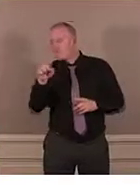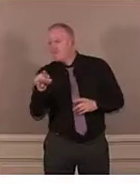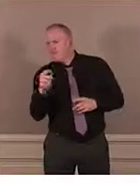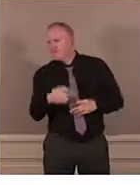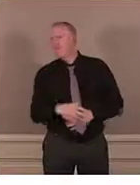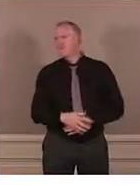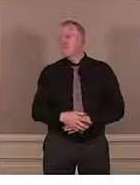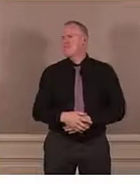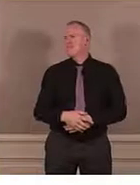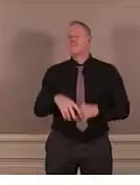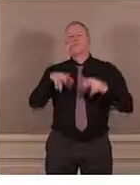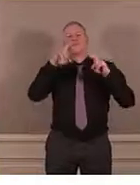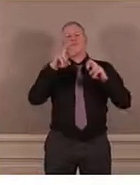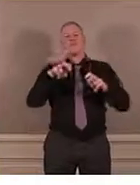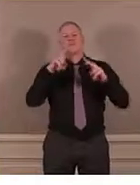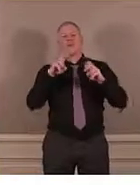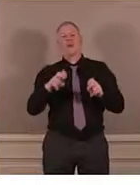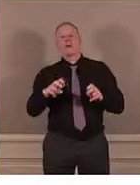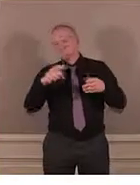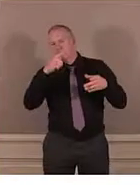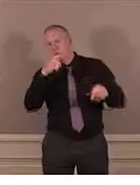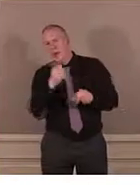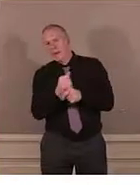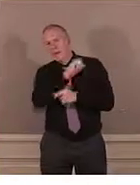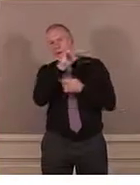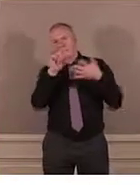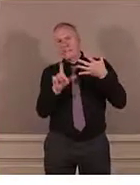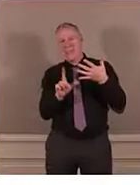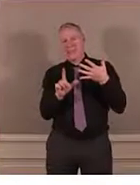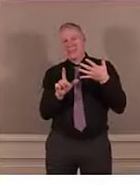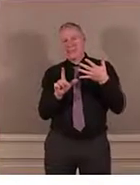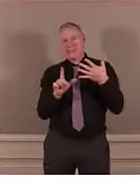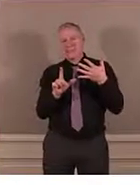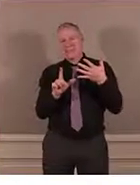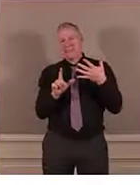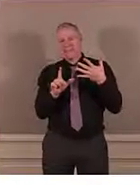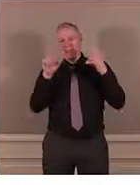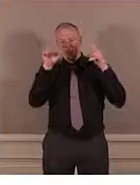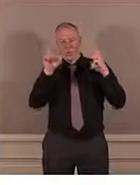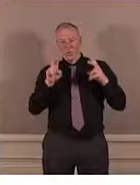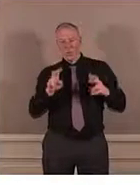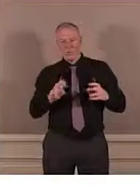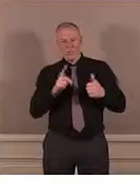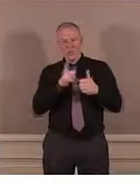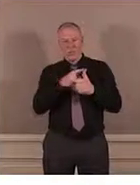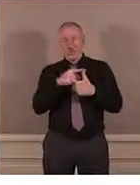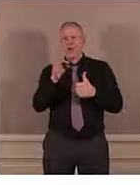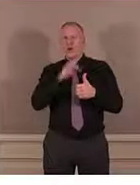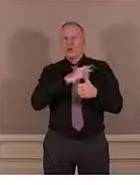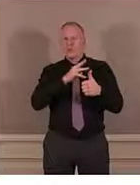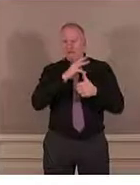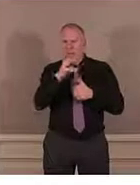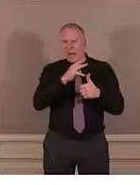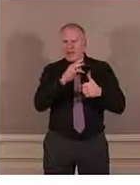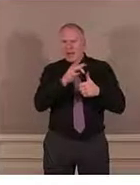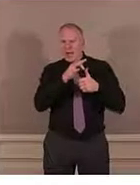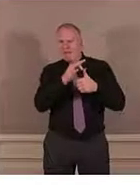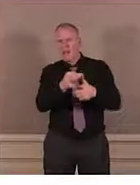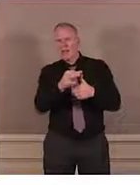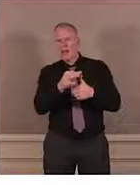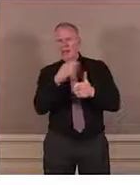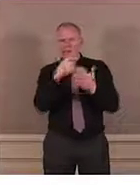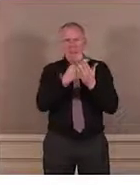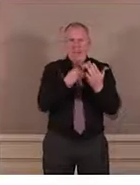So our research questions really focused around 7 main areas. So what good practice guidelines, policies and standards